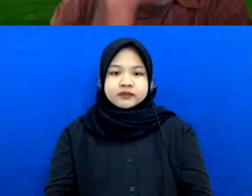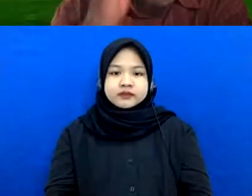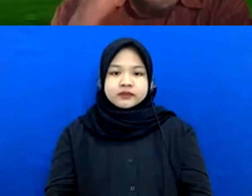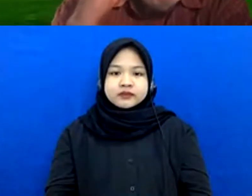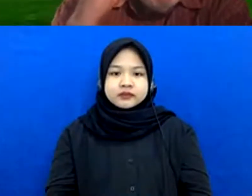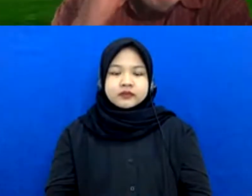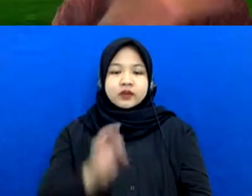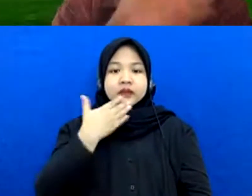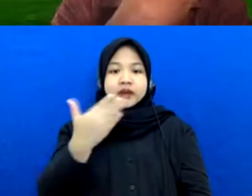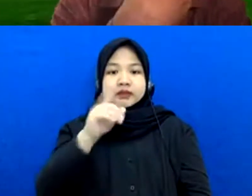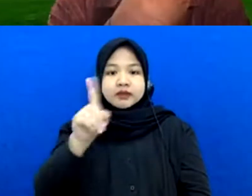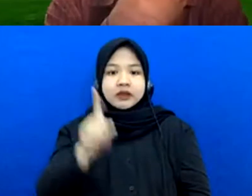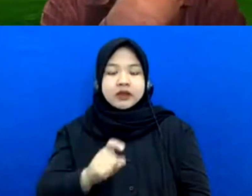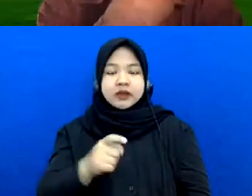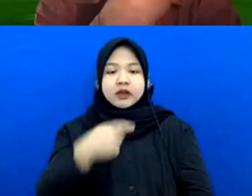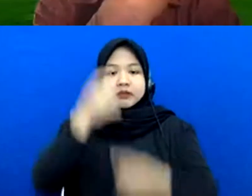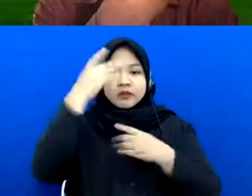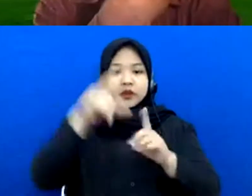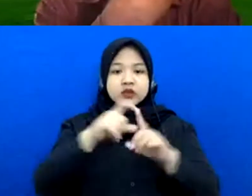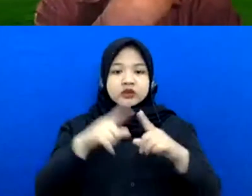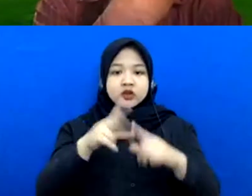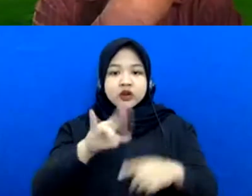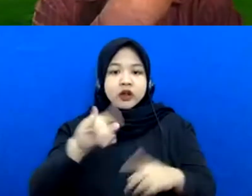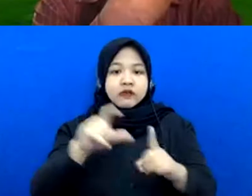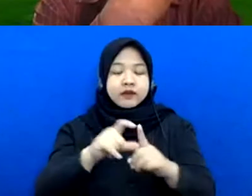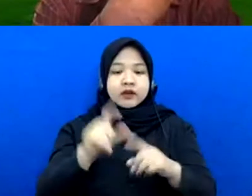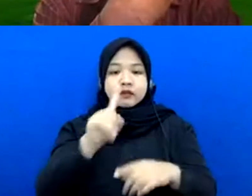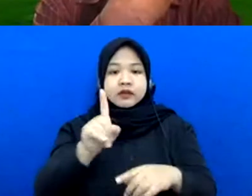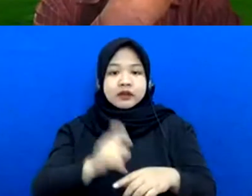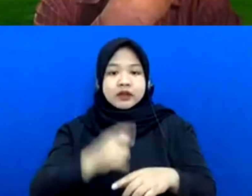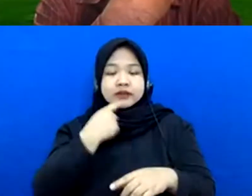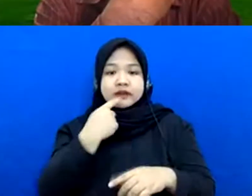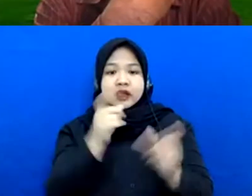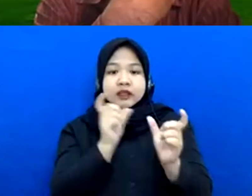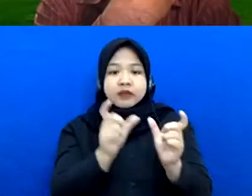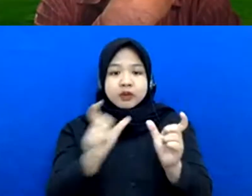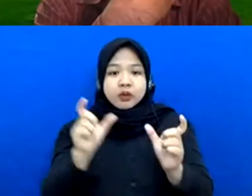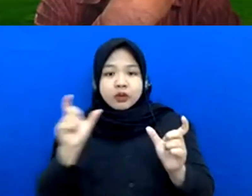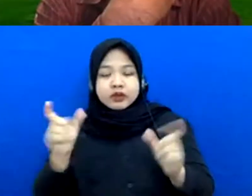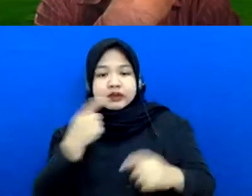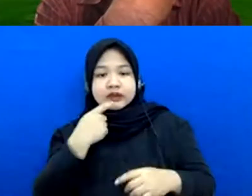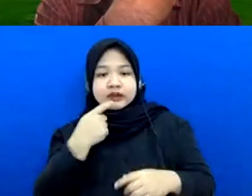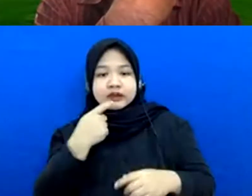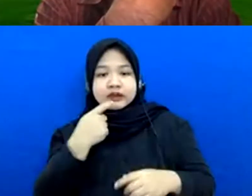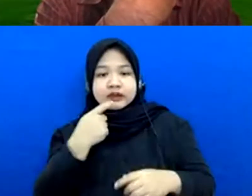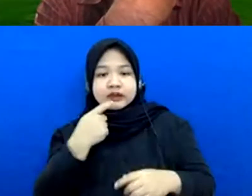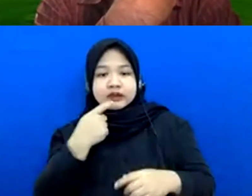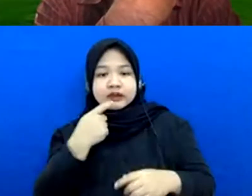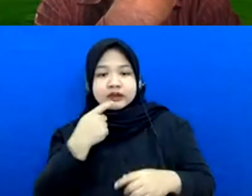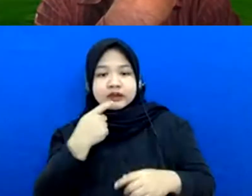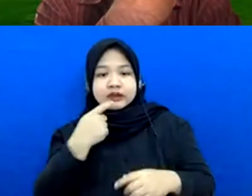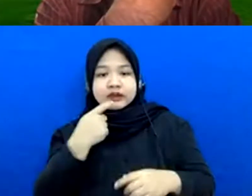you for the question, Professor David, and for your former question about the terminology about attitudes,